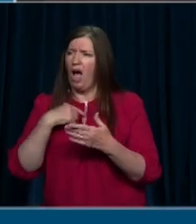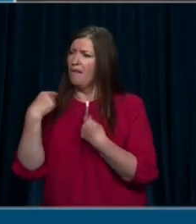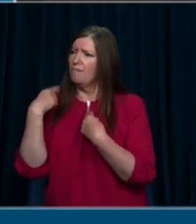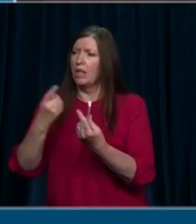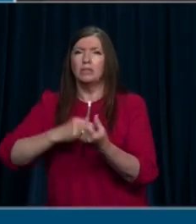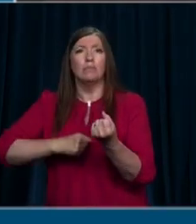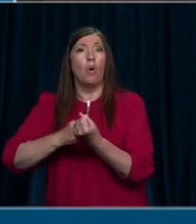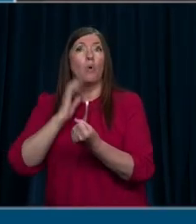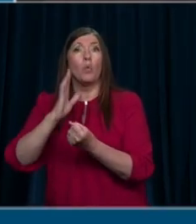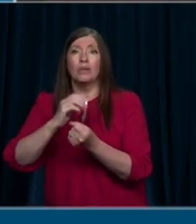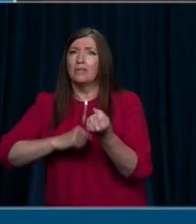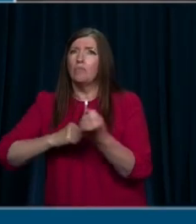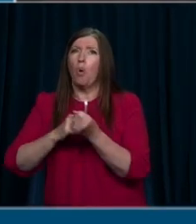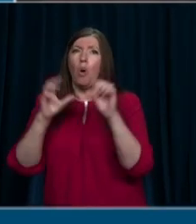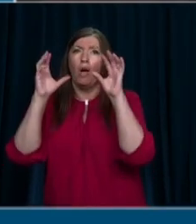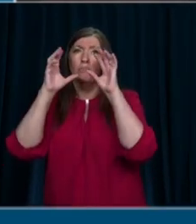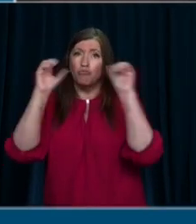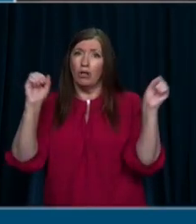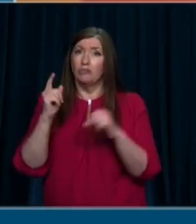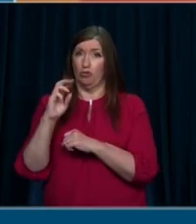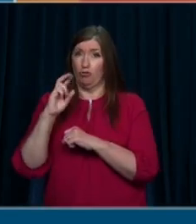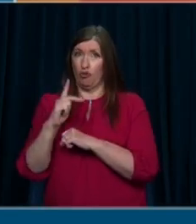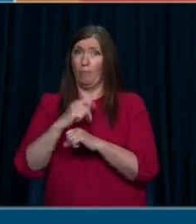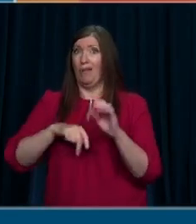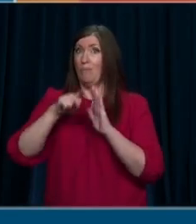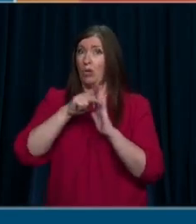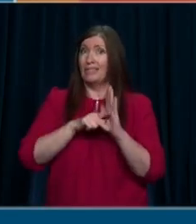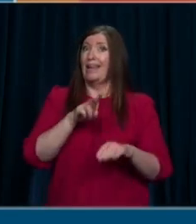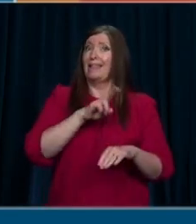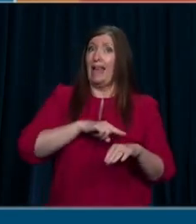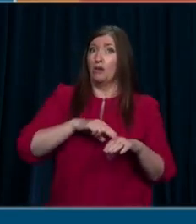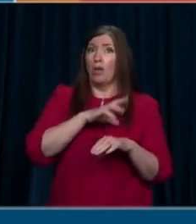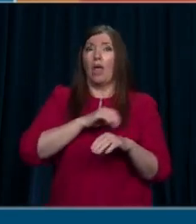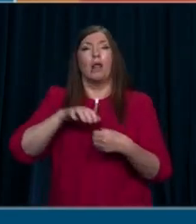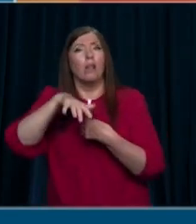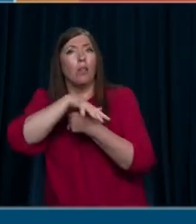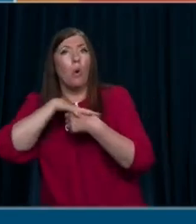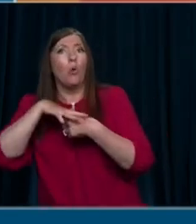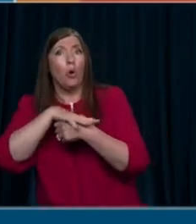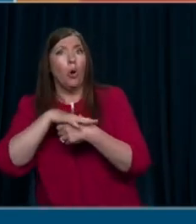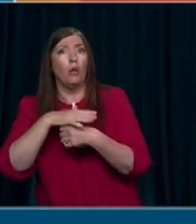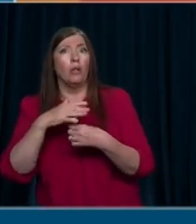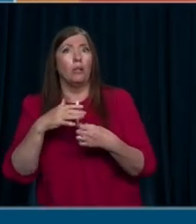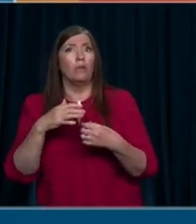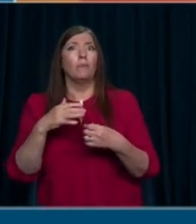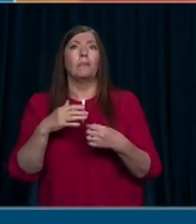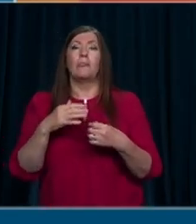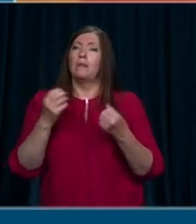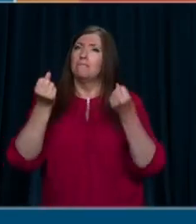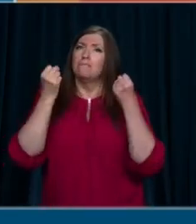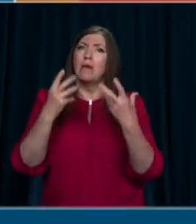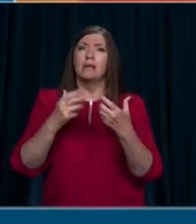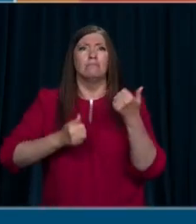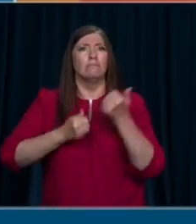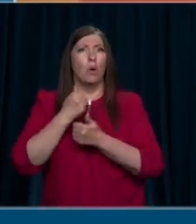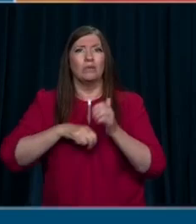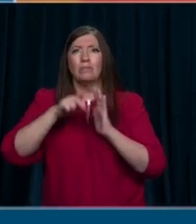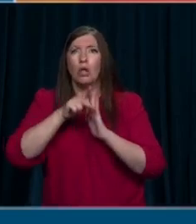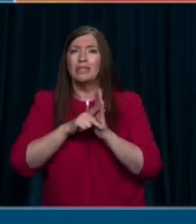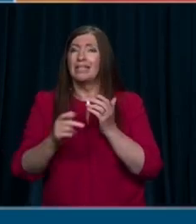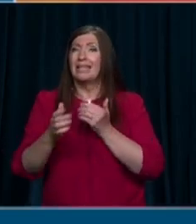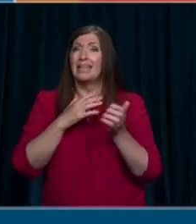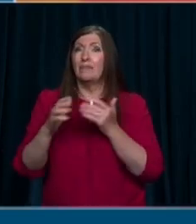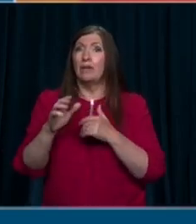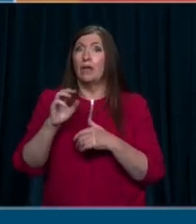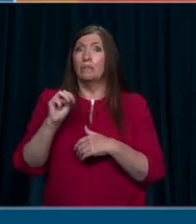will support President Trump on policies that I have nationally and locally on the vast majority of his policies, even the so-called